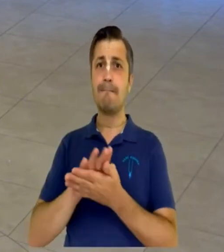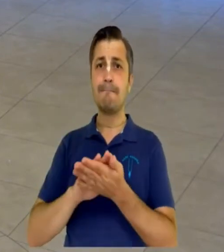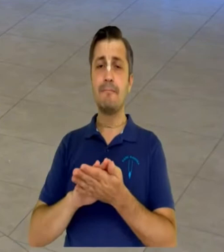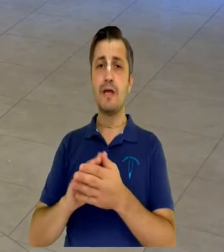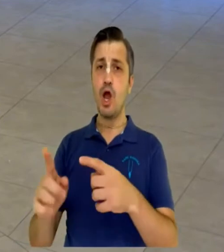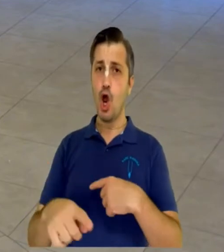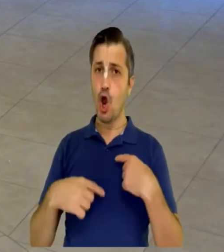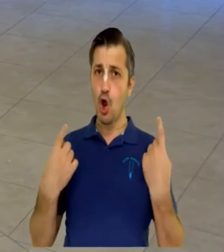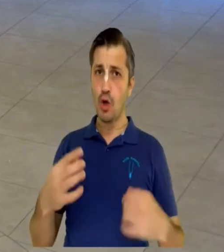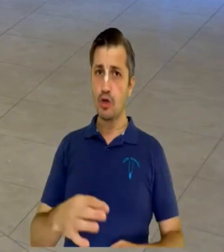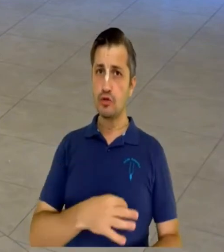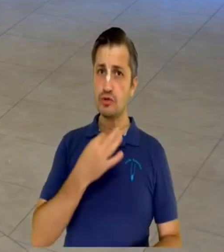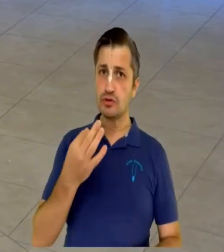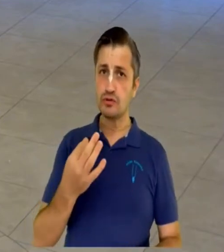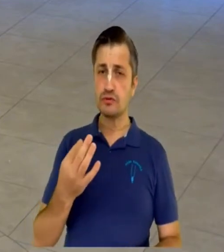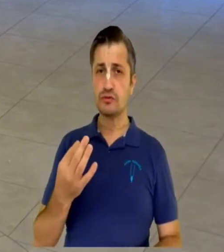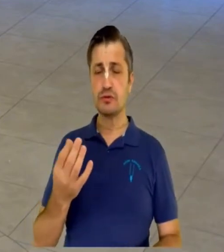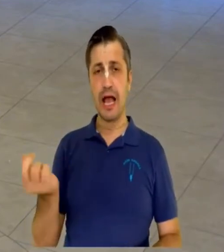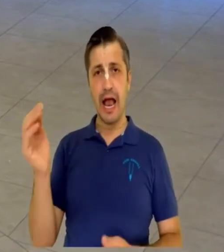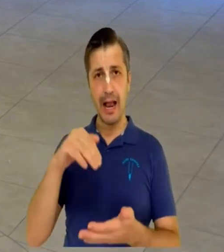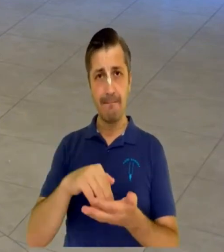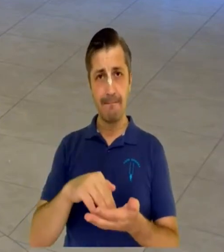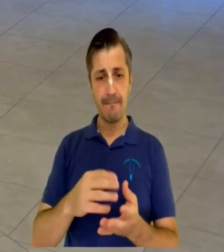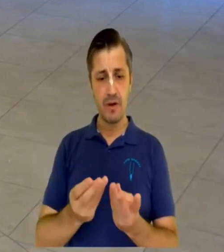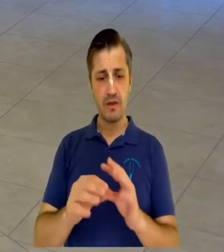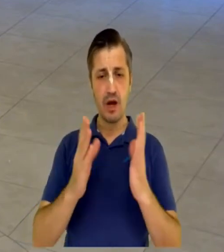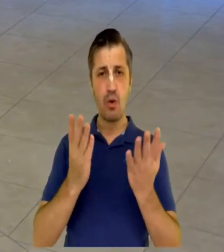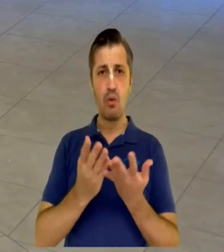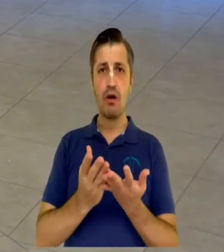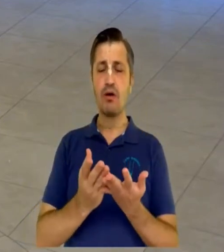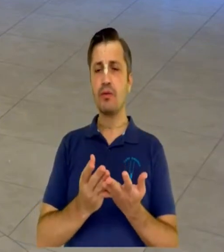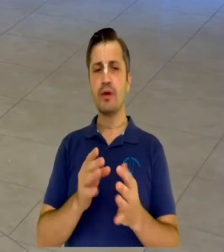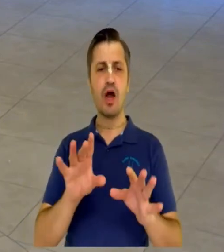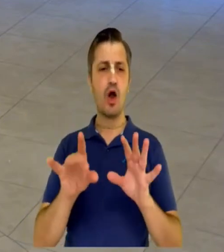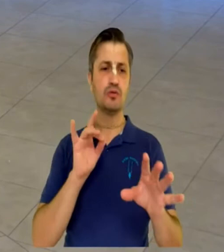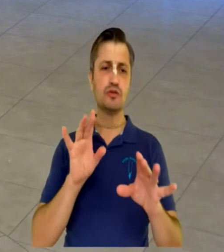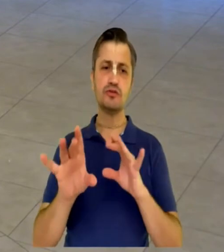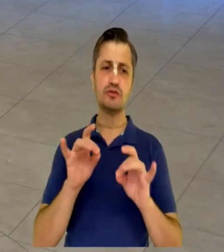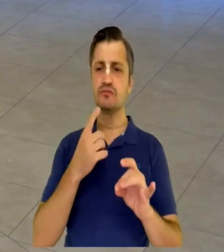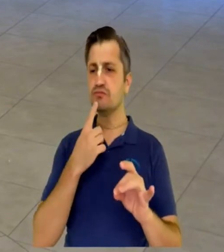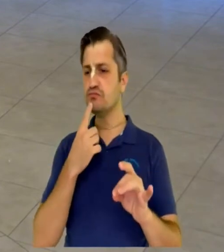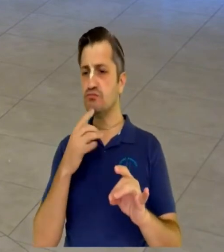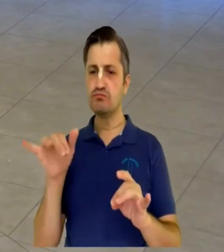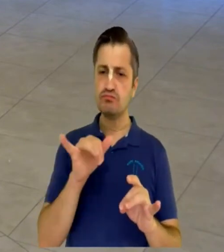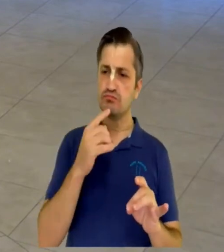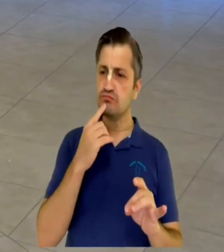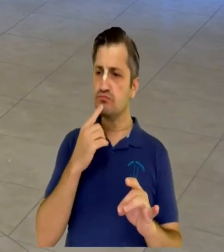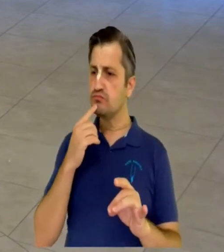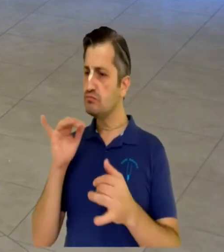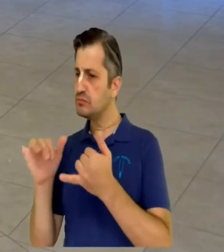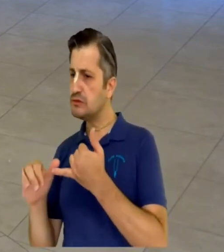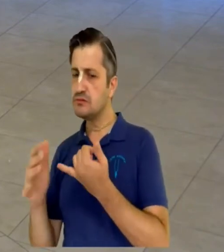yeah, that living entity carries different conceptions and from one body to another as the air